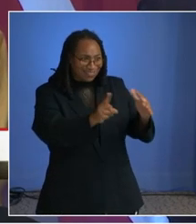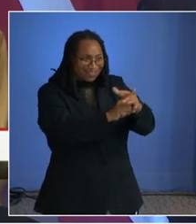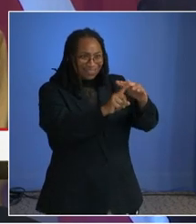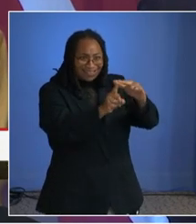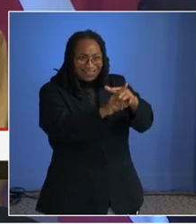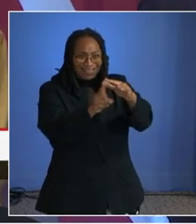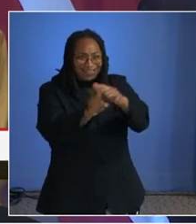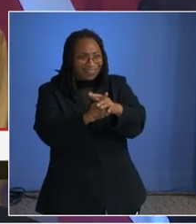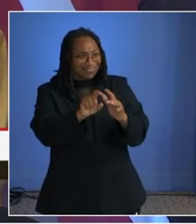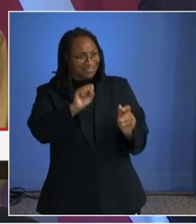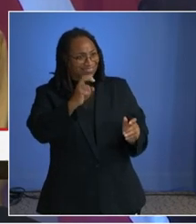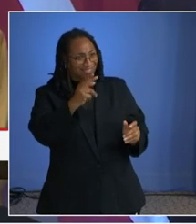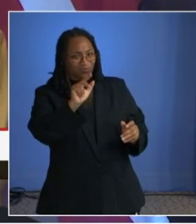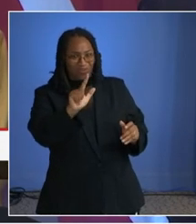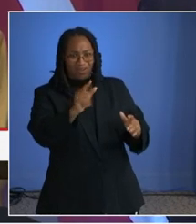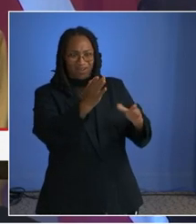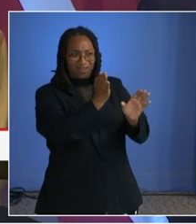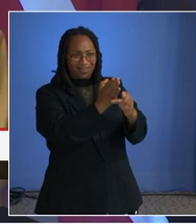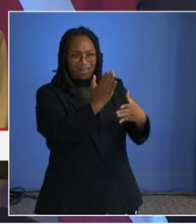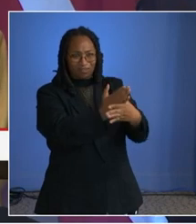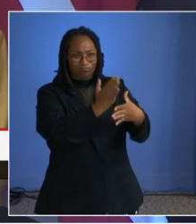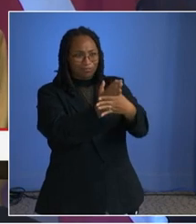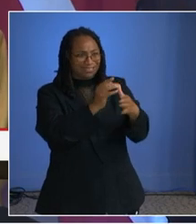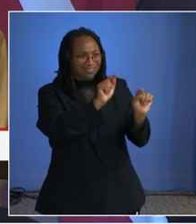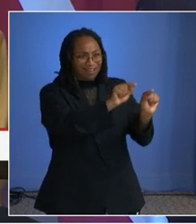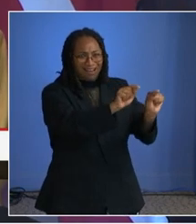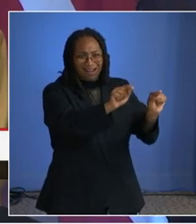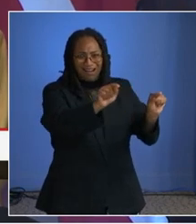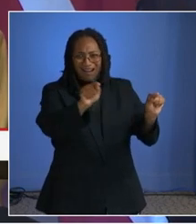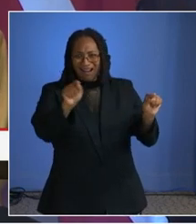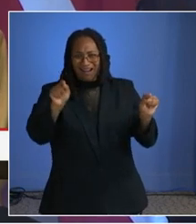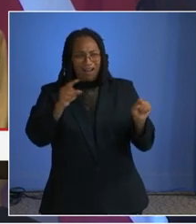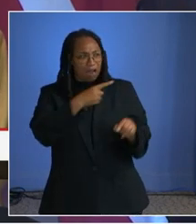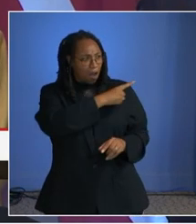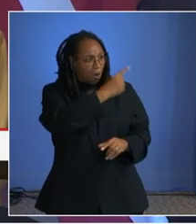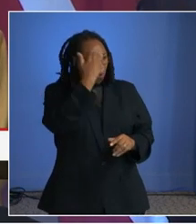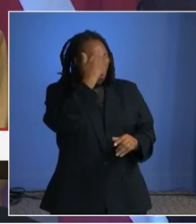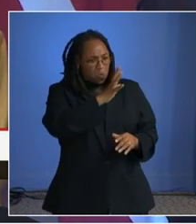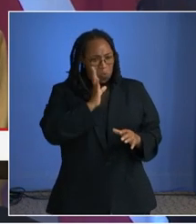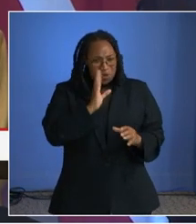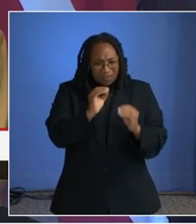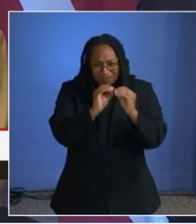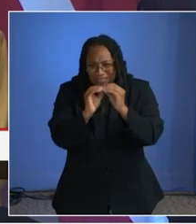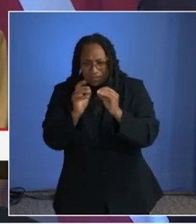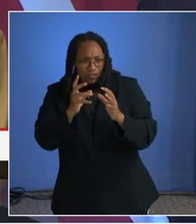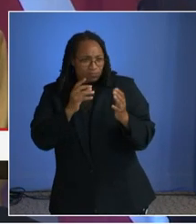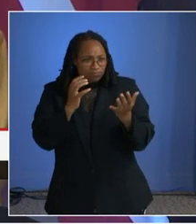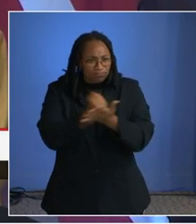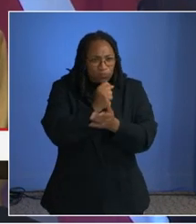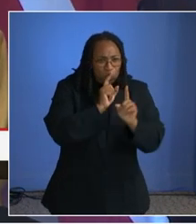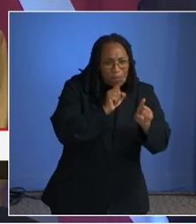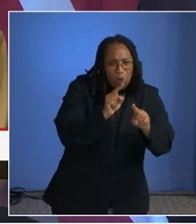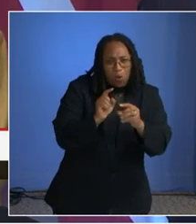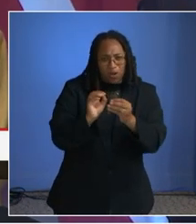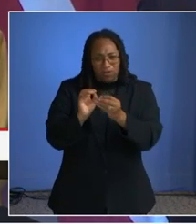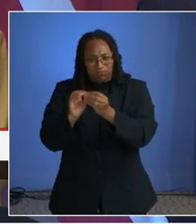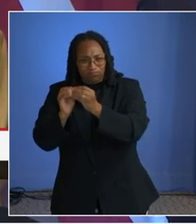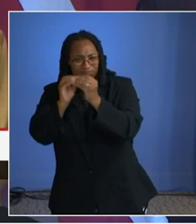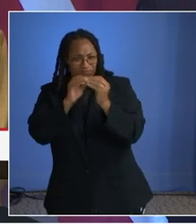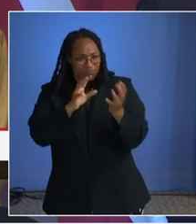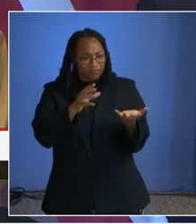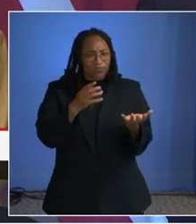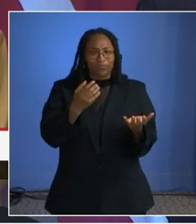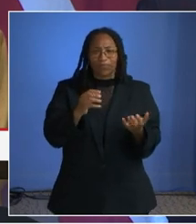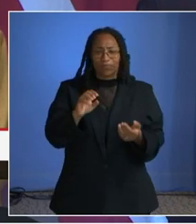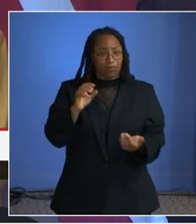your executive order, but now we're learning that your executive order, again, according to the chairman, is actually not in compliance with